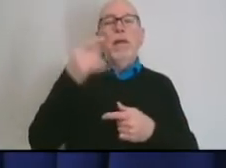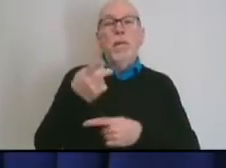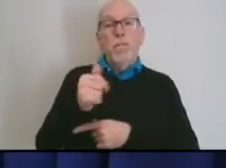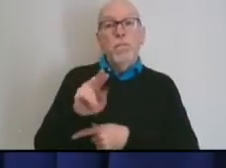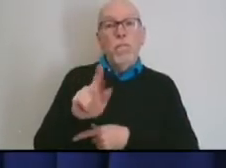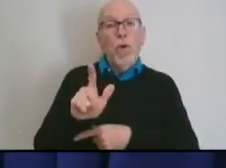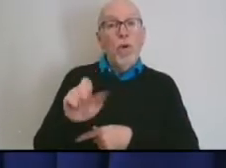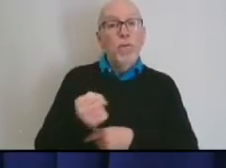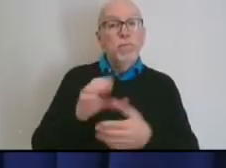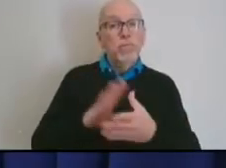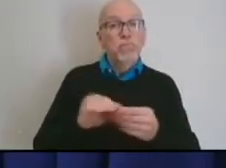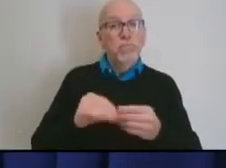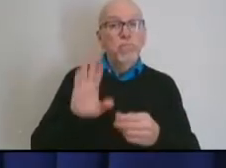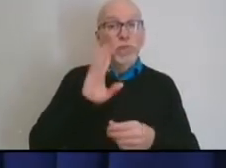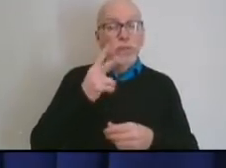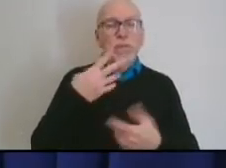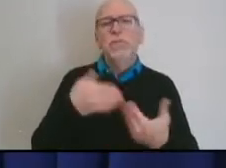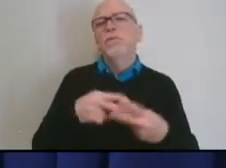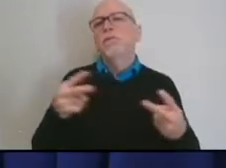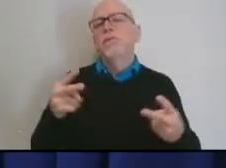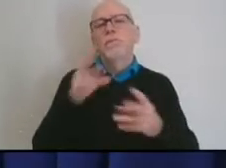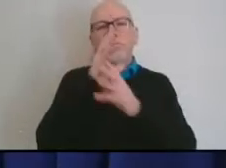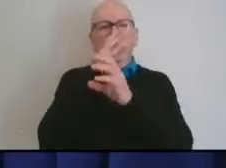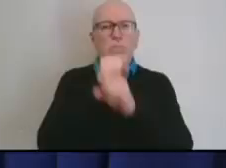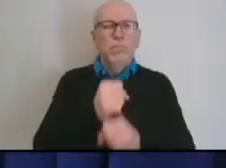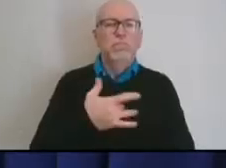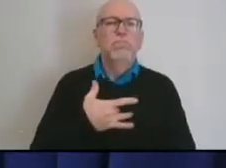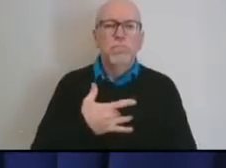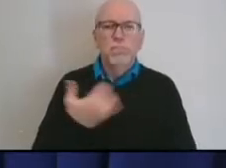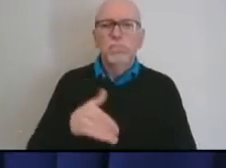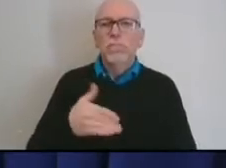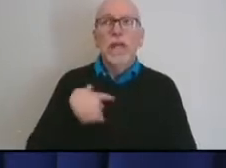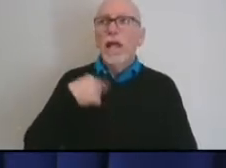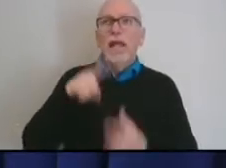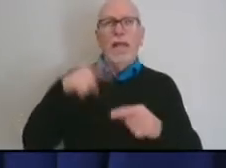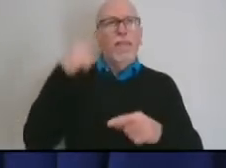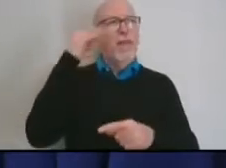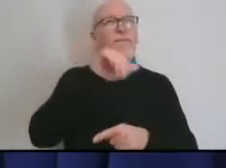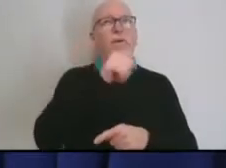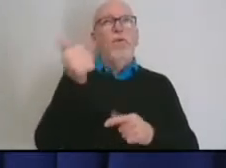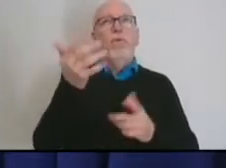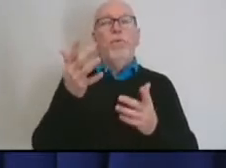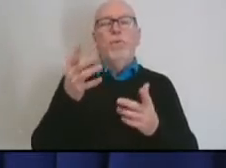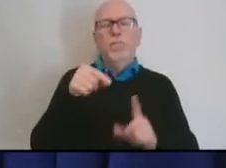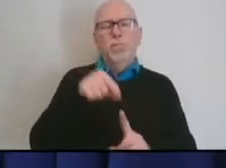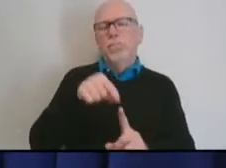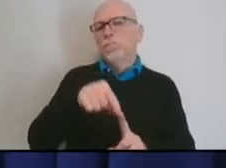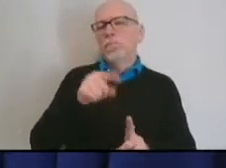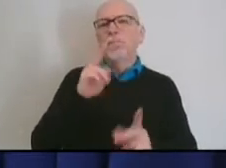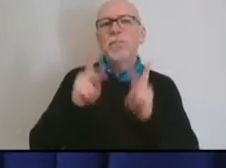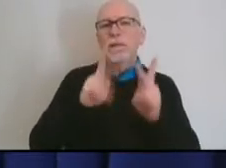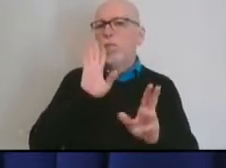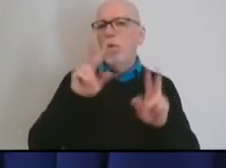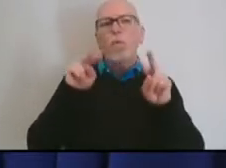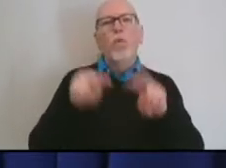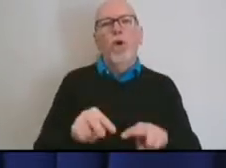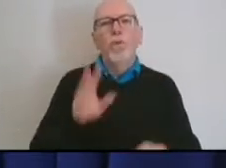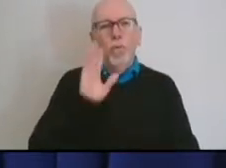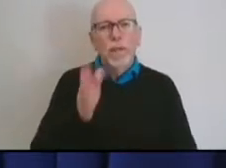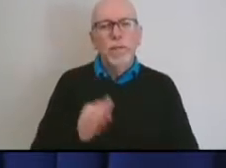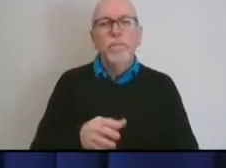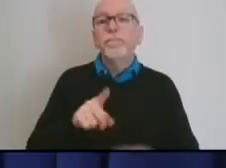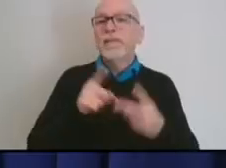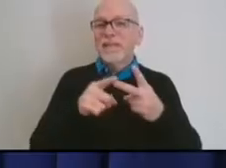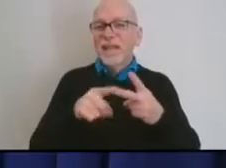that you'll see on Sunday, and I don't know of any other message that will be seen by more people. So I won't belabor that point. Your second